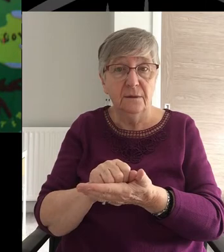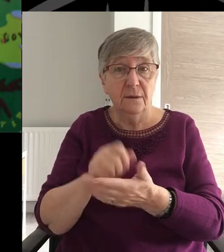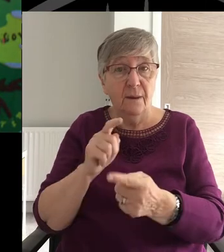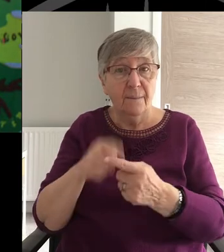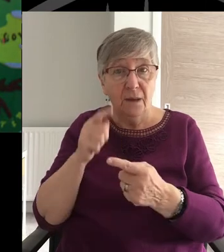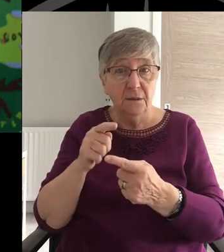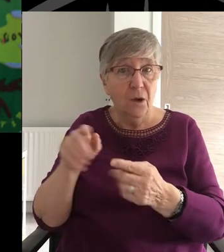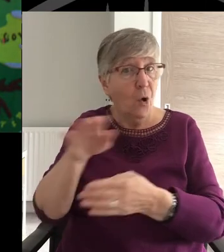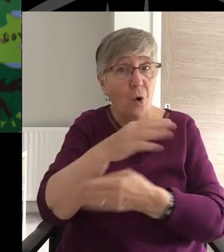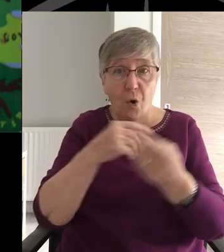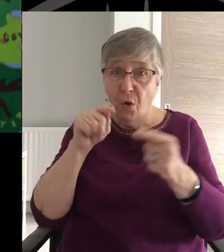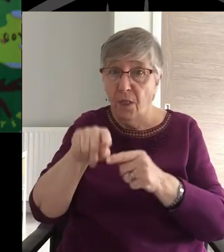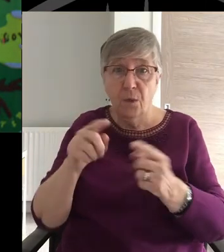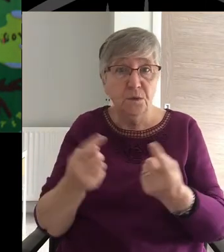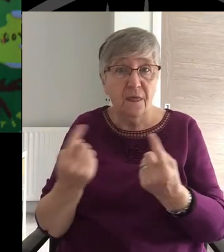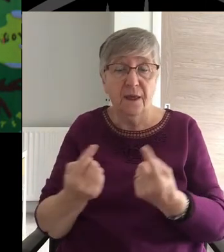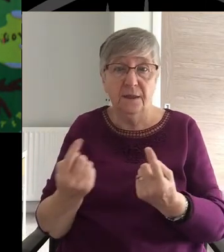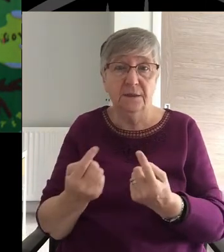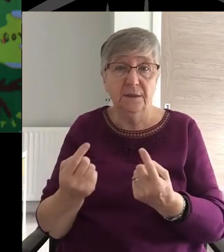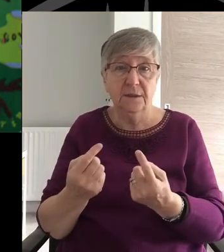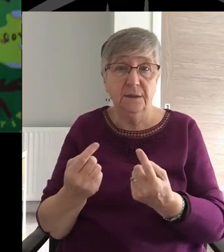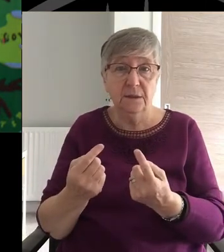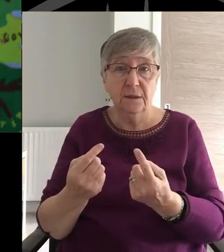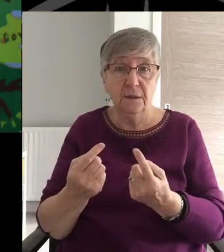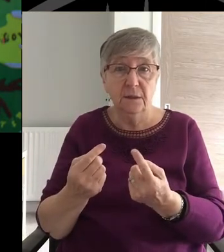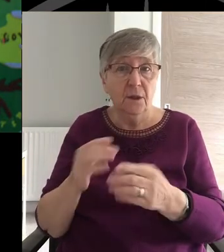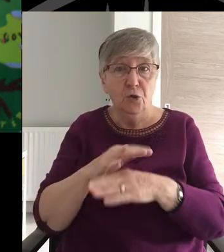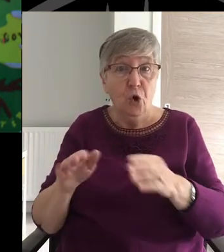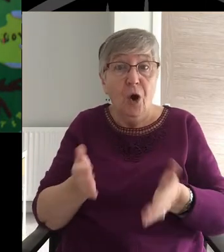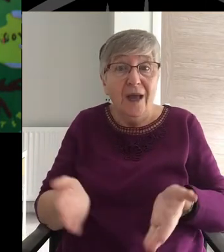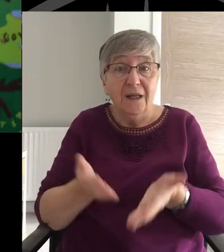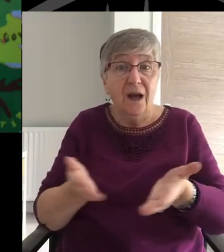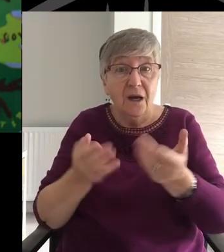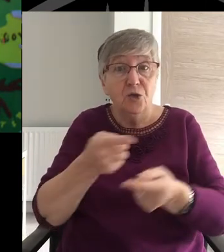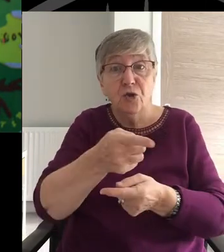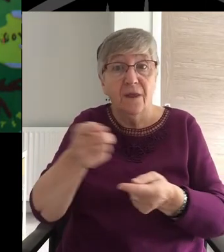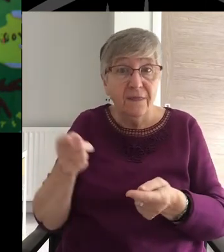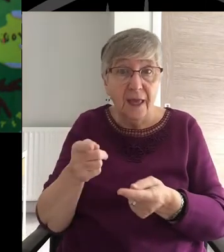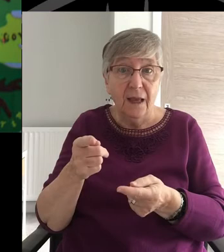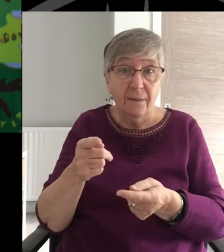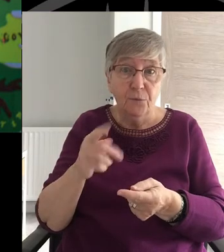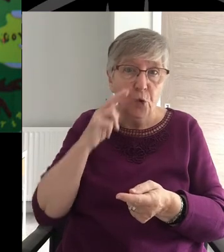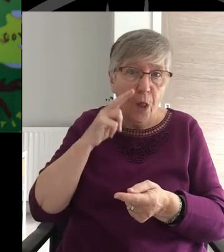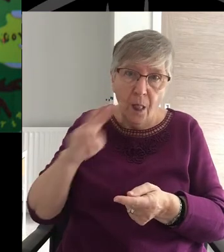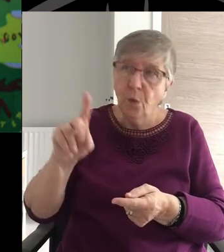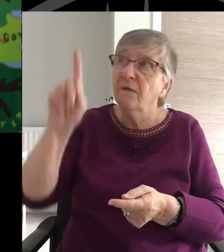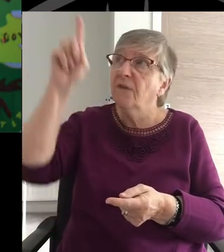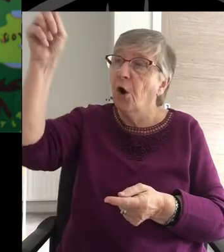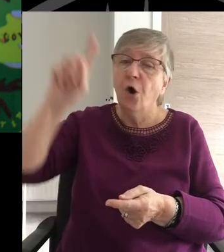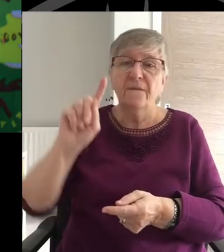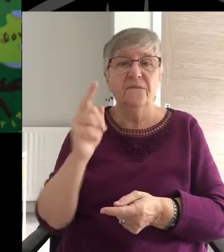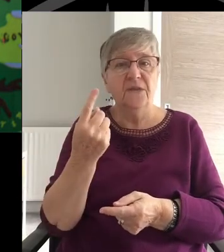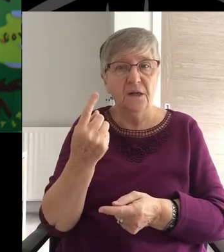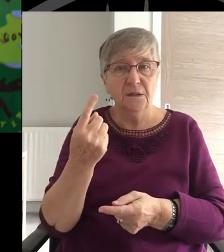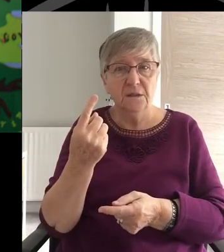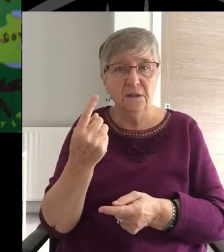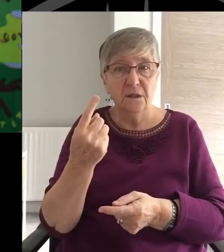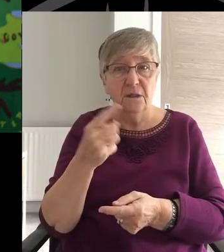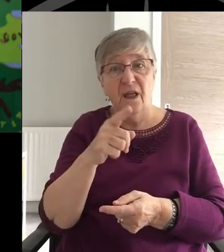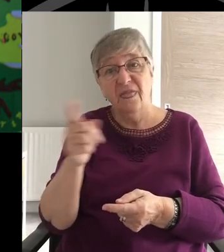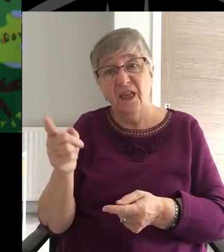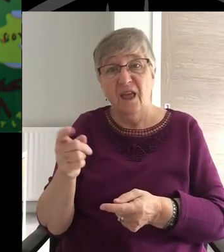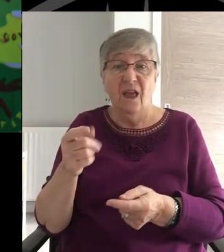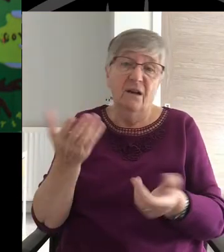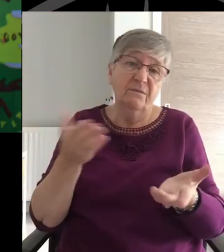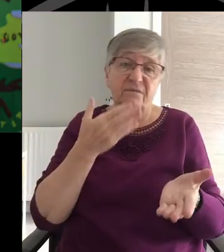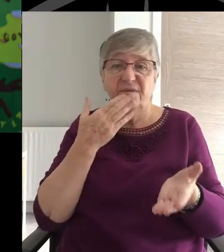But all of those things, instead of encouraging them to seek God first, led them into complacency